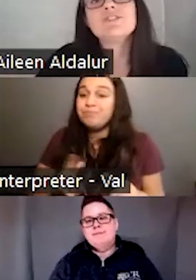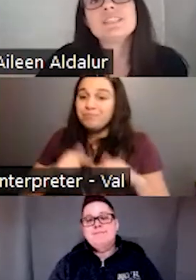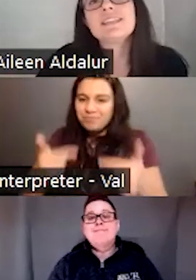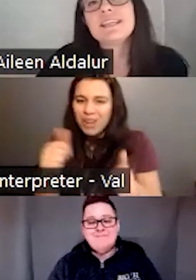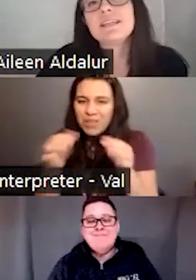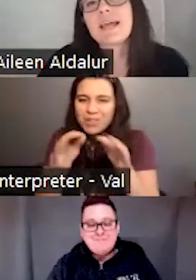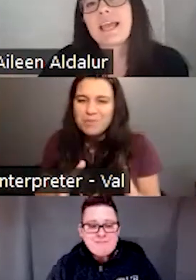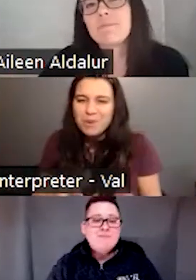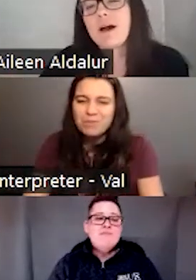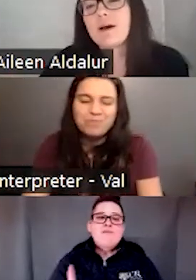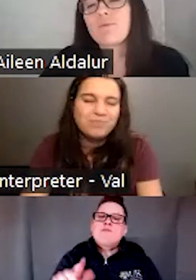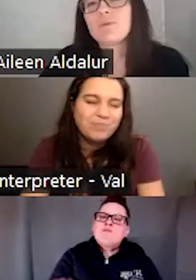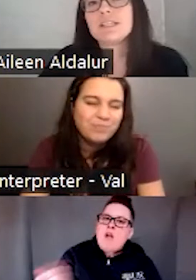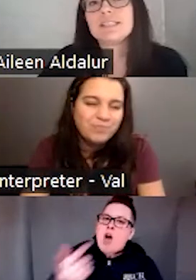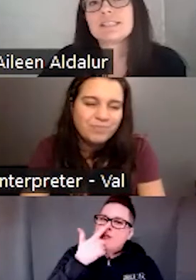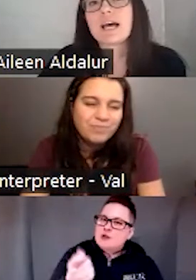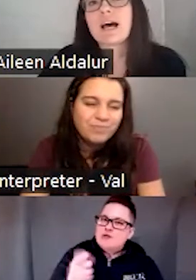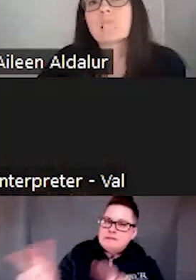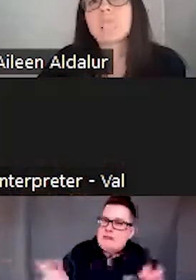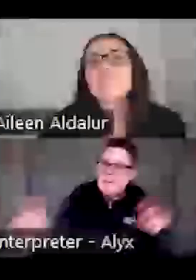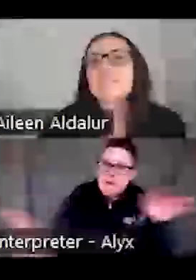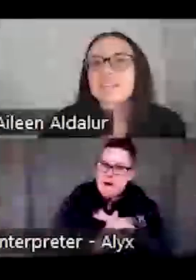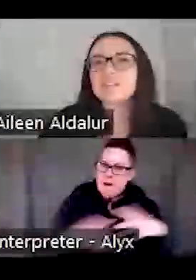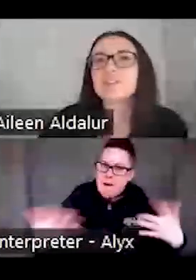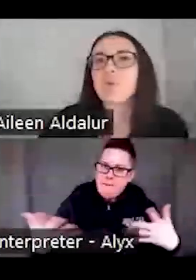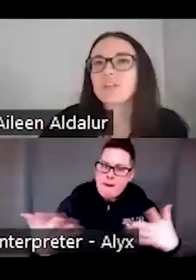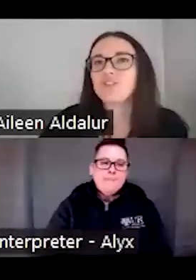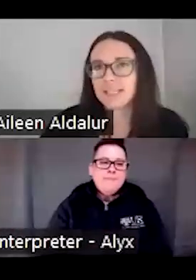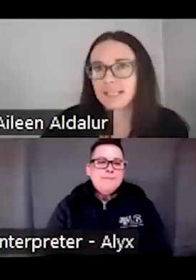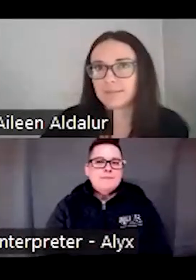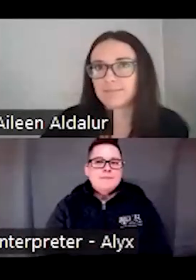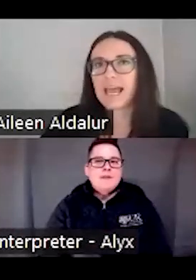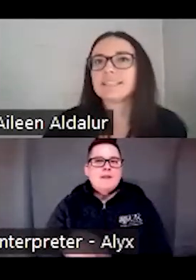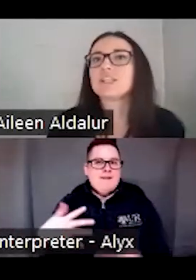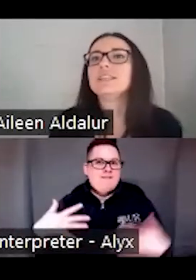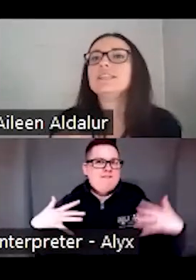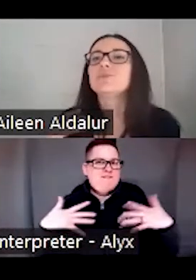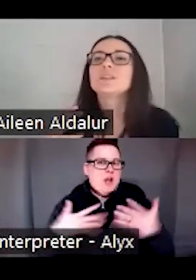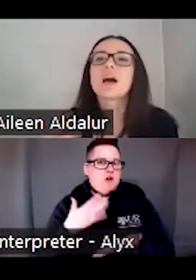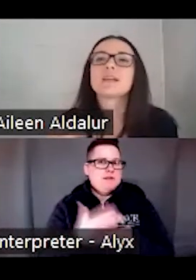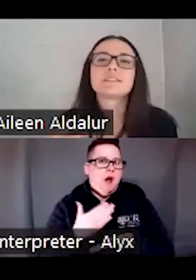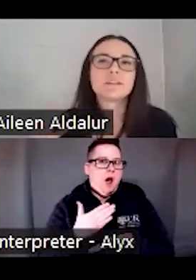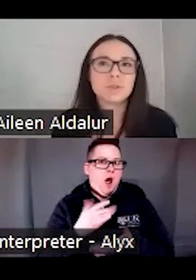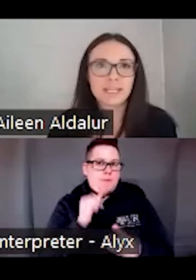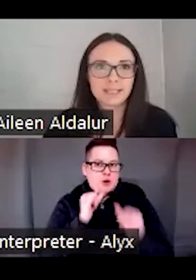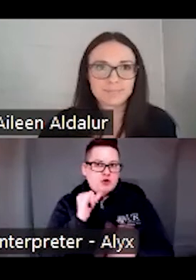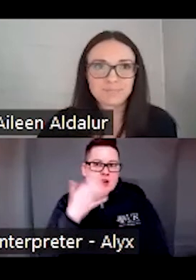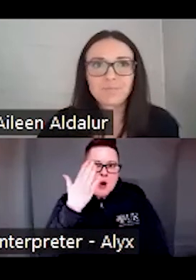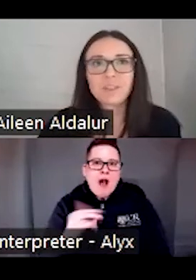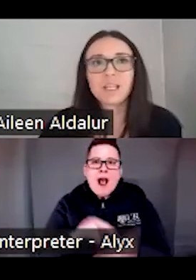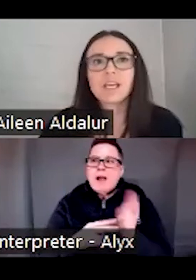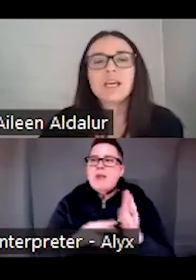Another interesting theme that came up was a fear to quit drinking, as it could lead to a loss of